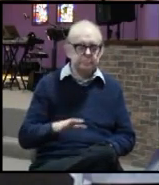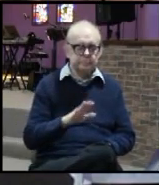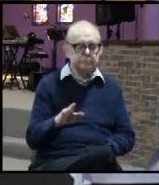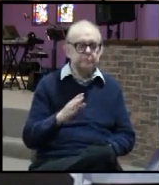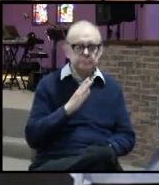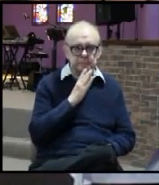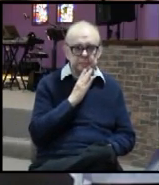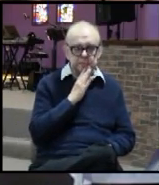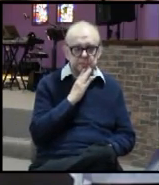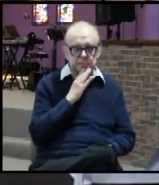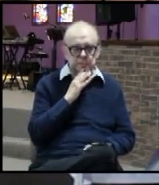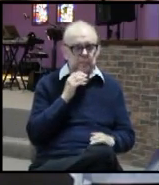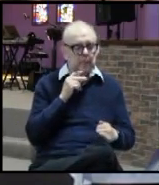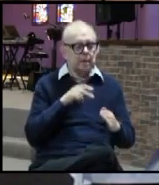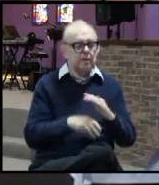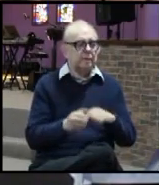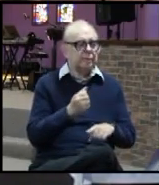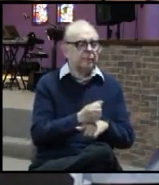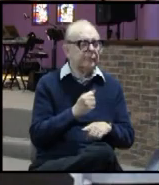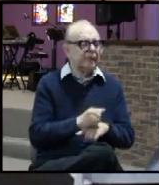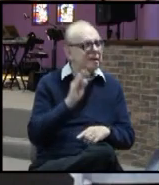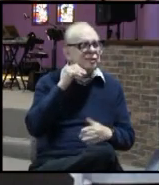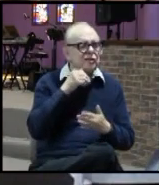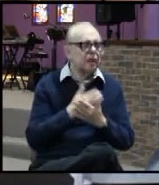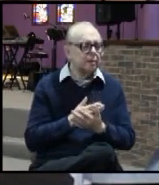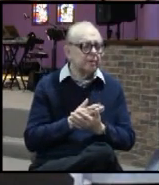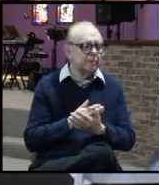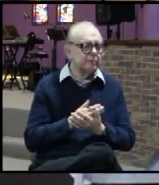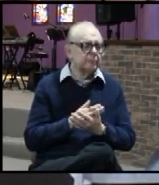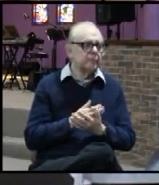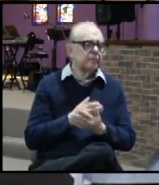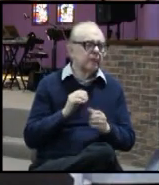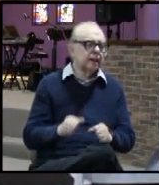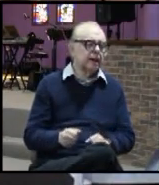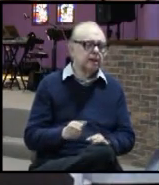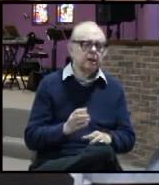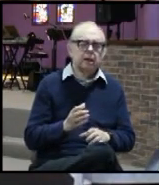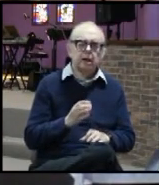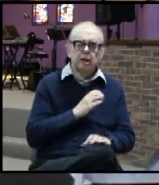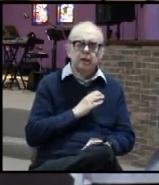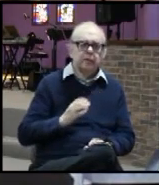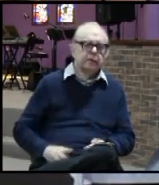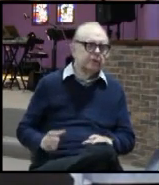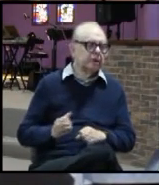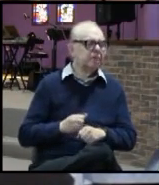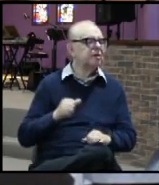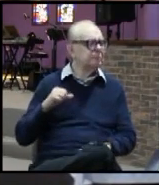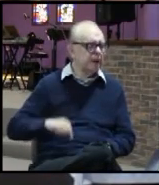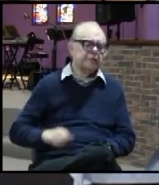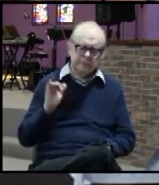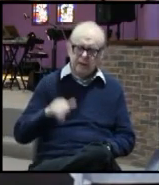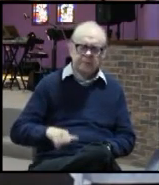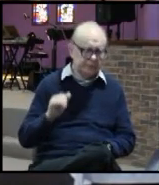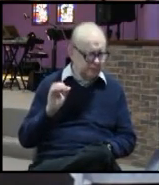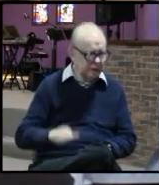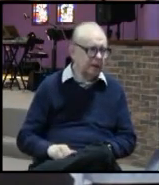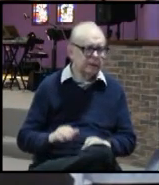the suicide of his daughter. Depressed. Can Christians get depressed? Yes, ladies and gentlemen, you